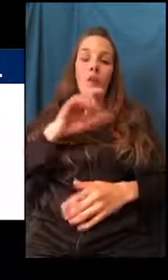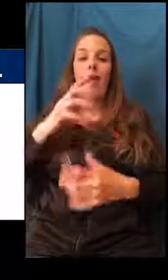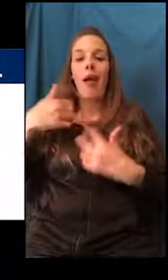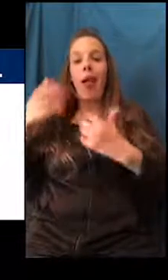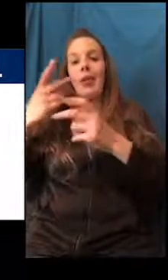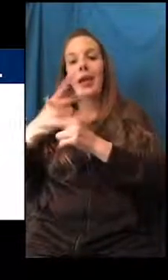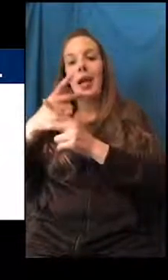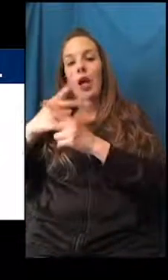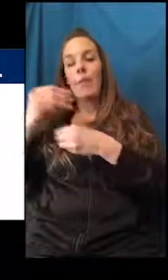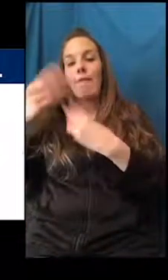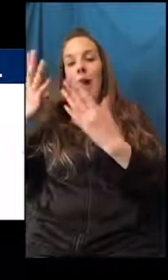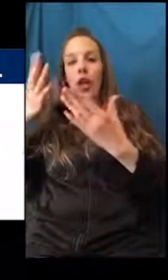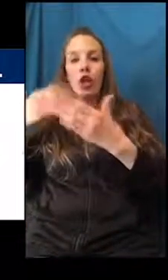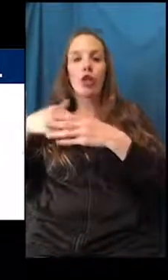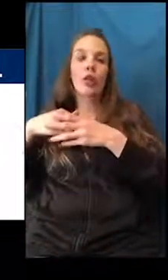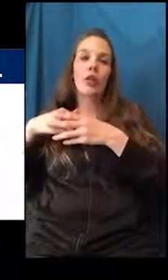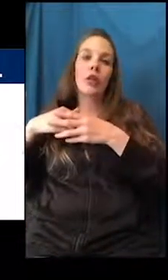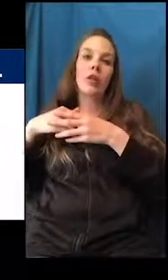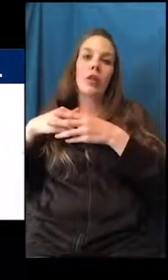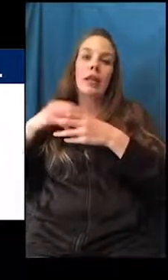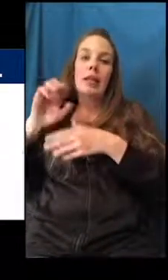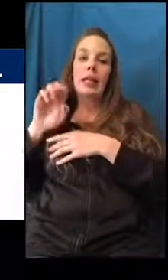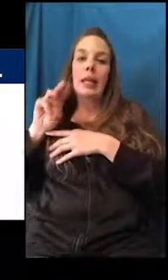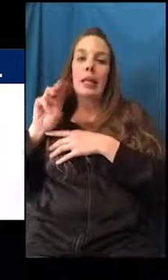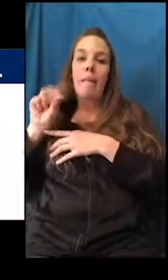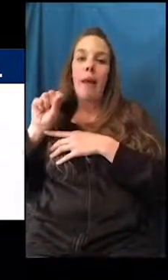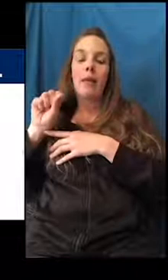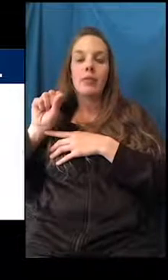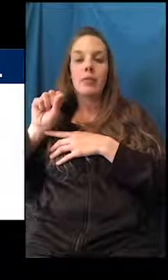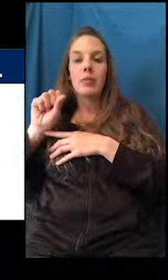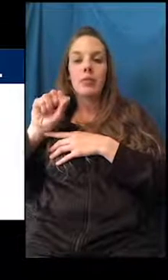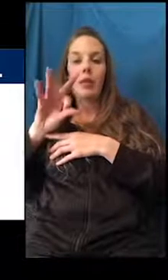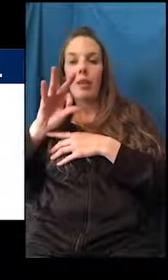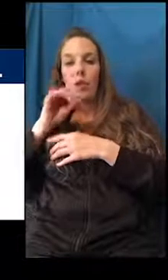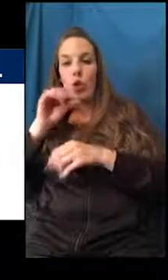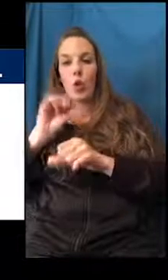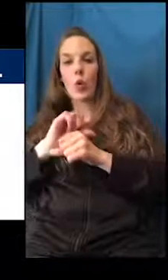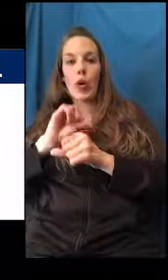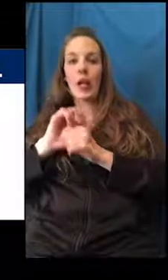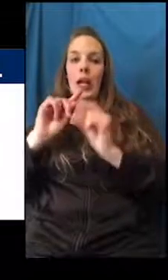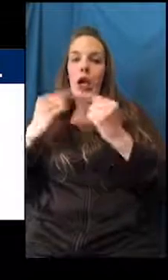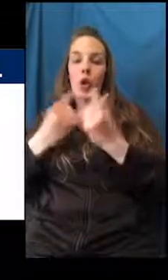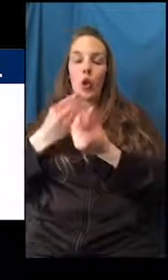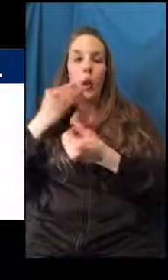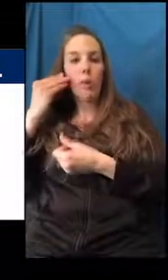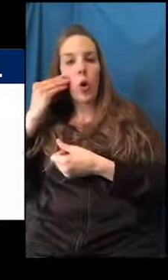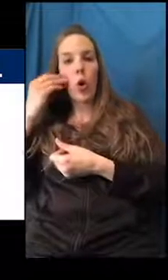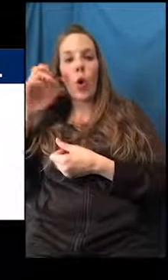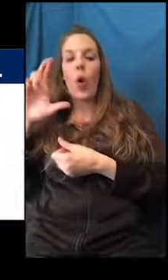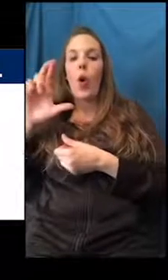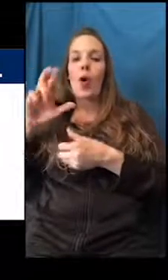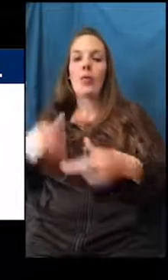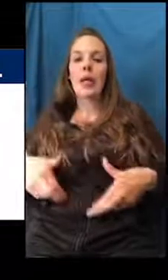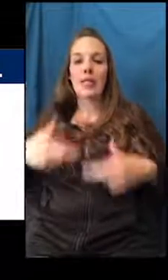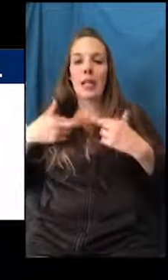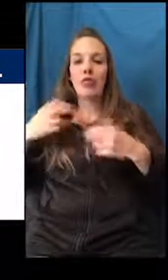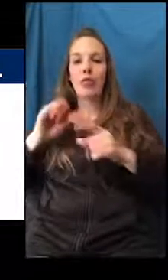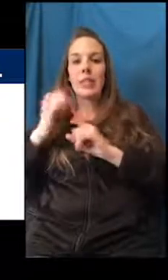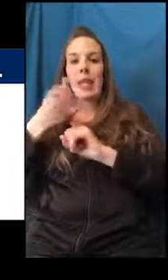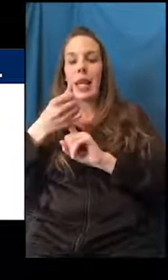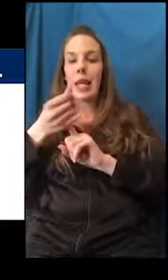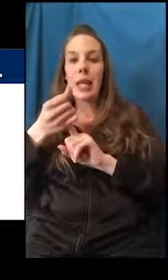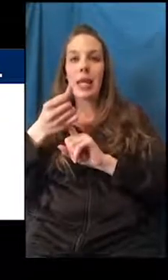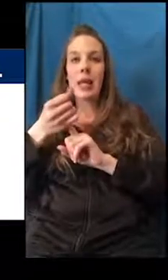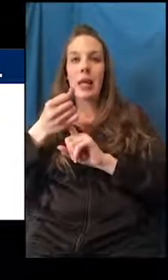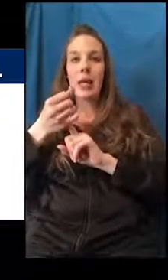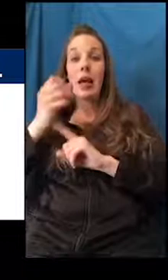provider, EMS, if you don't work in a group home or a residential setting, if you're